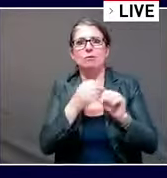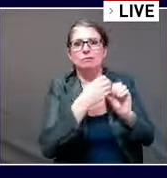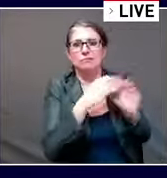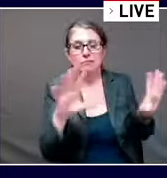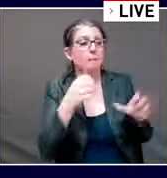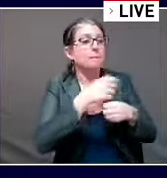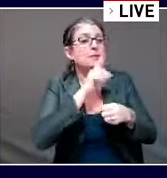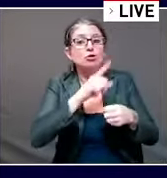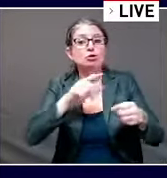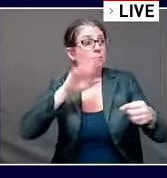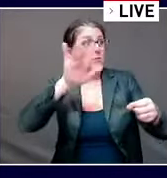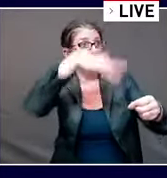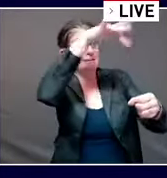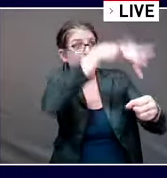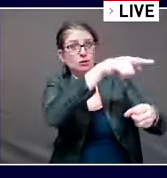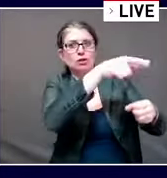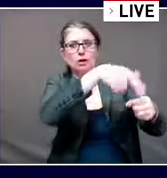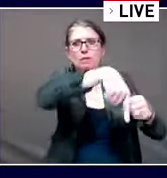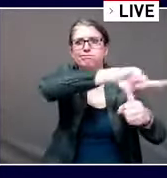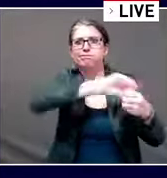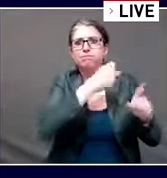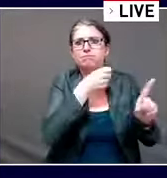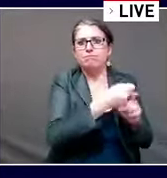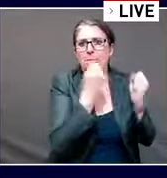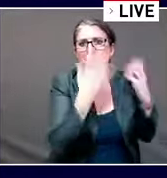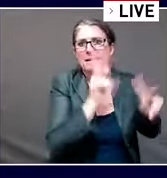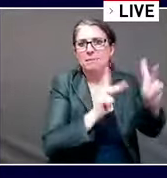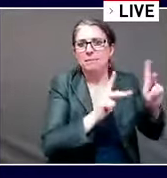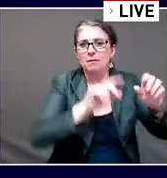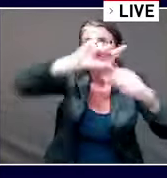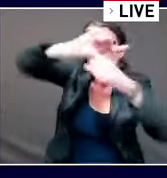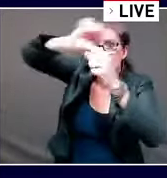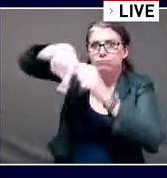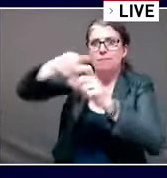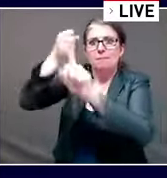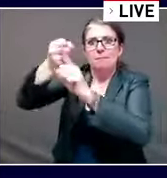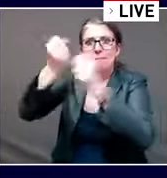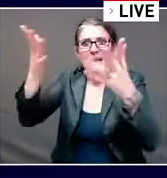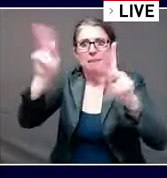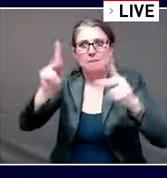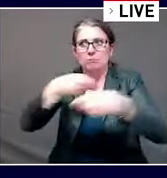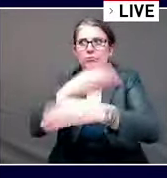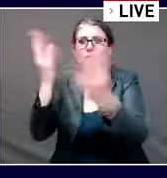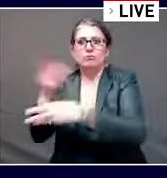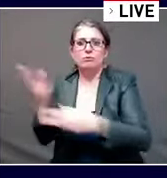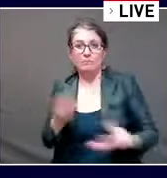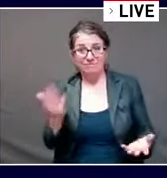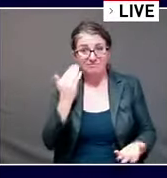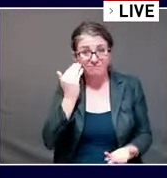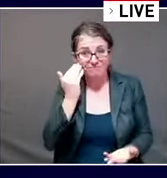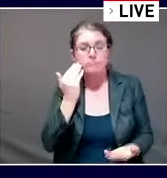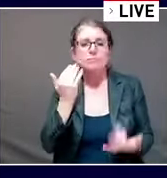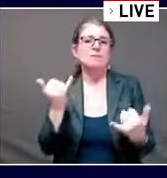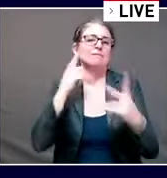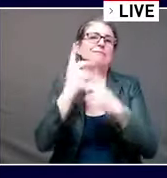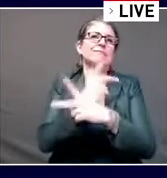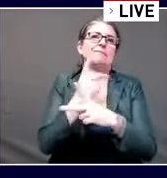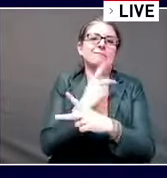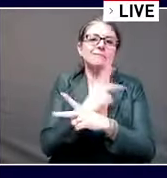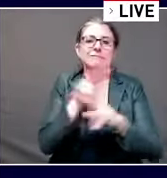now. To give you a sense of where we are in the planning and the granularity, Charlie, we're at the point right now where we've inventoried who's got